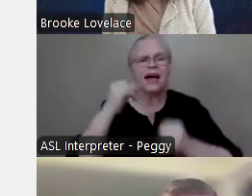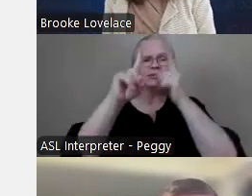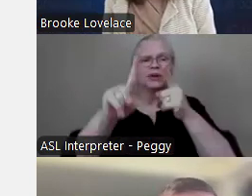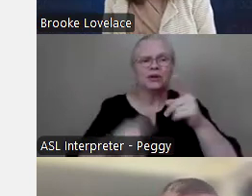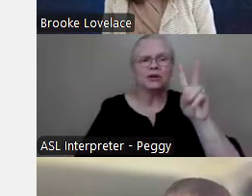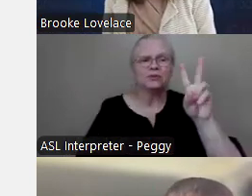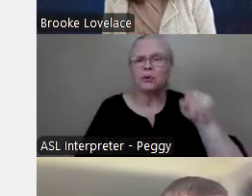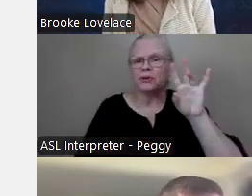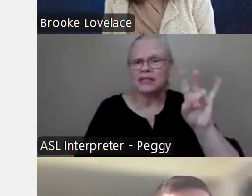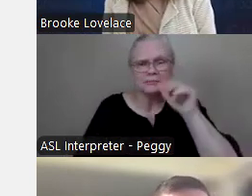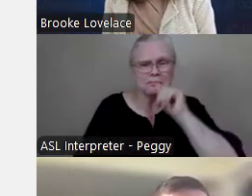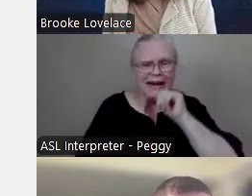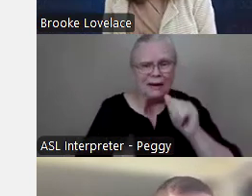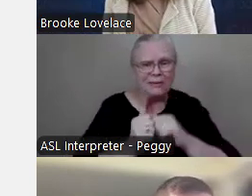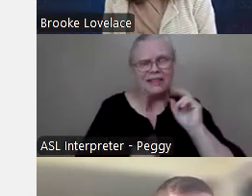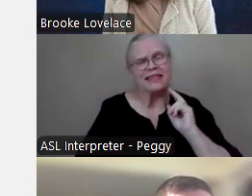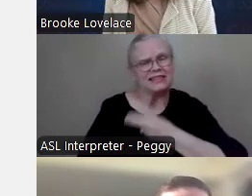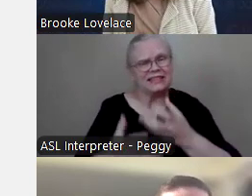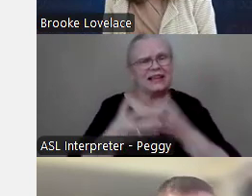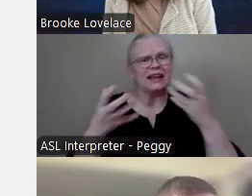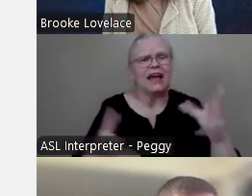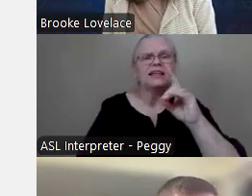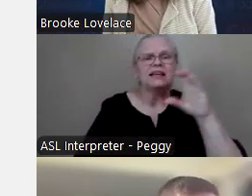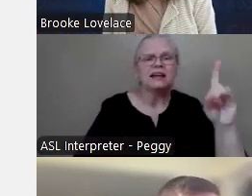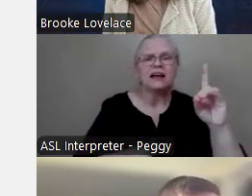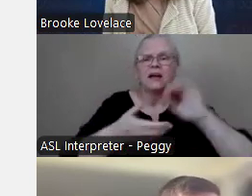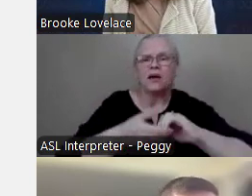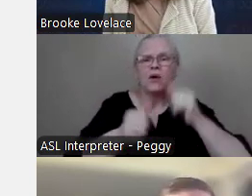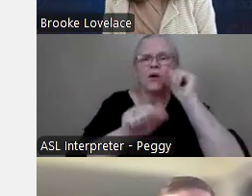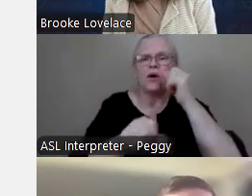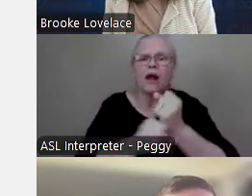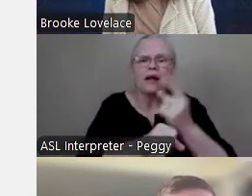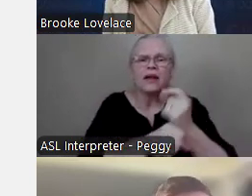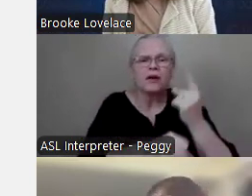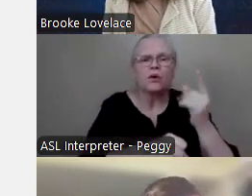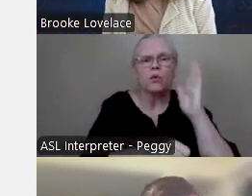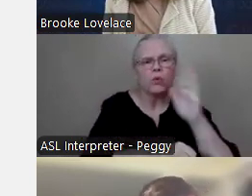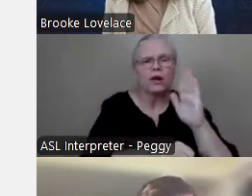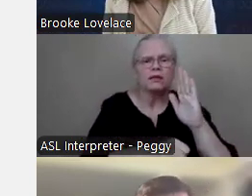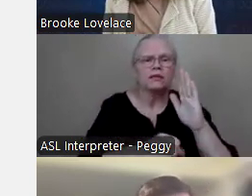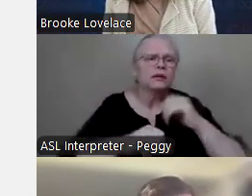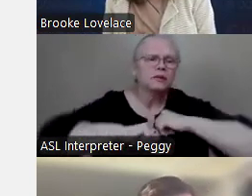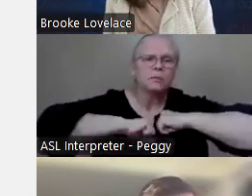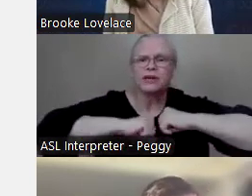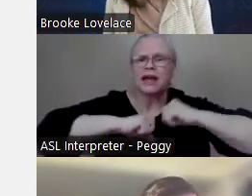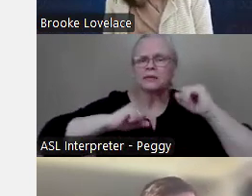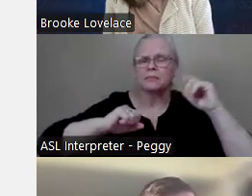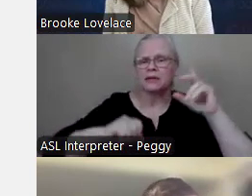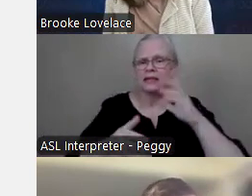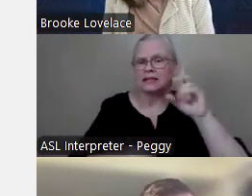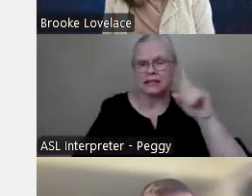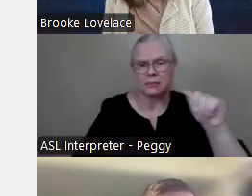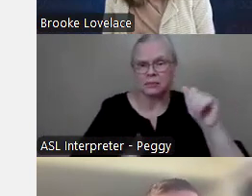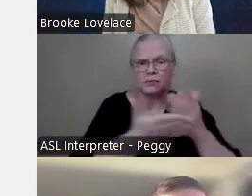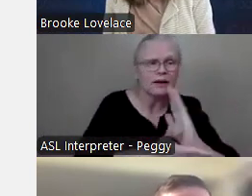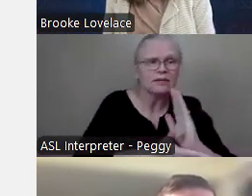for bearing with us, guys, it's a lot. The DD Council will work with each year the network partners and state agencies to protect disability rights,